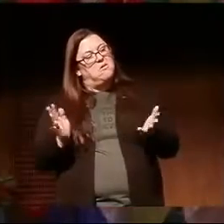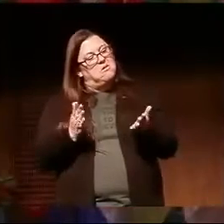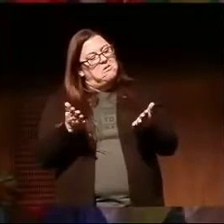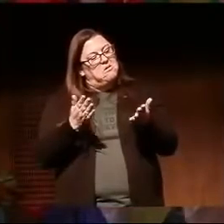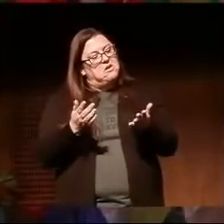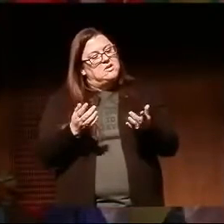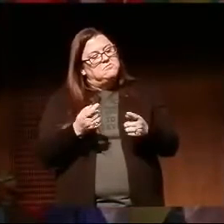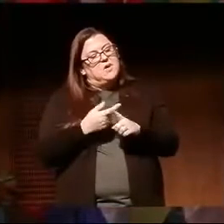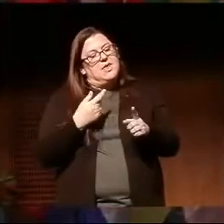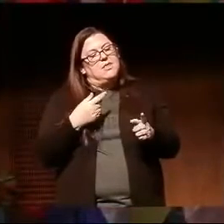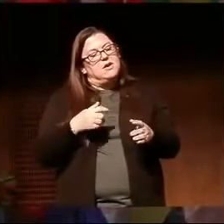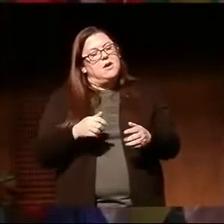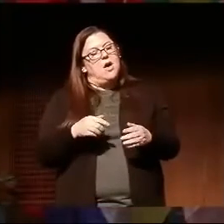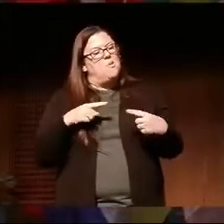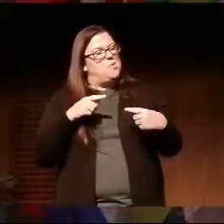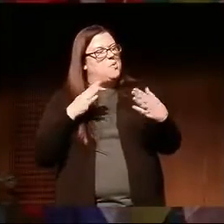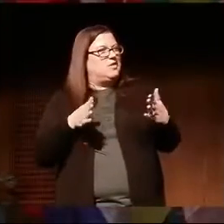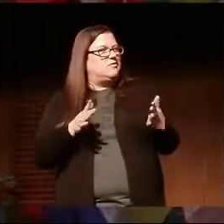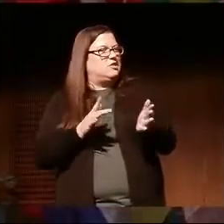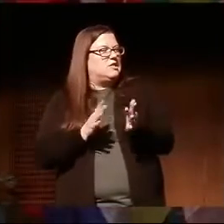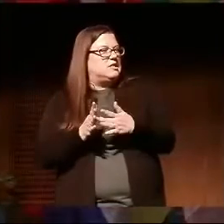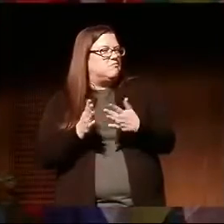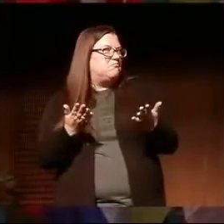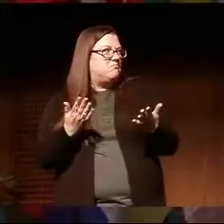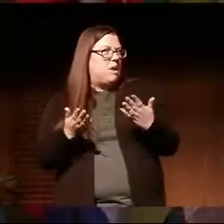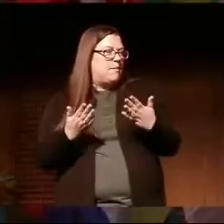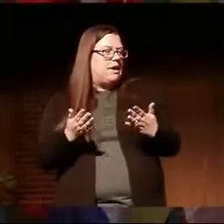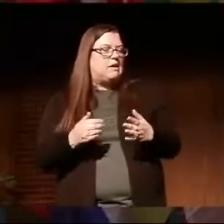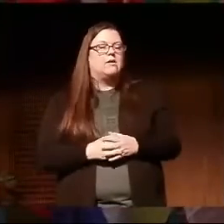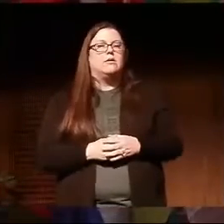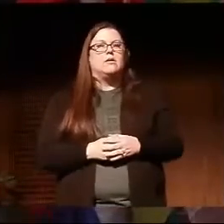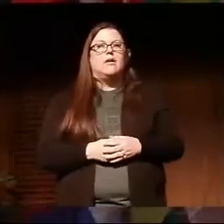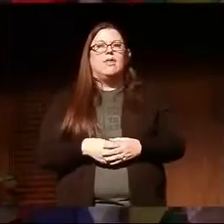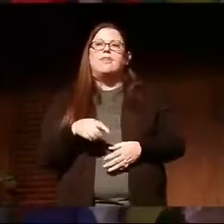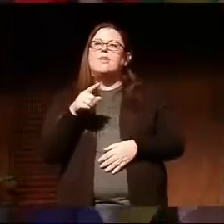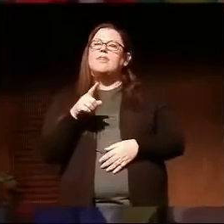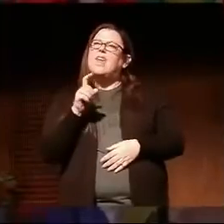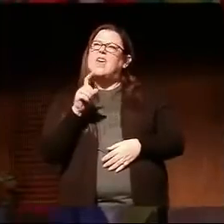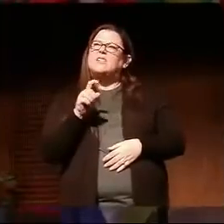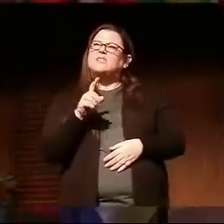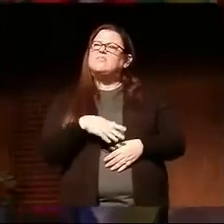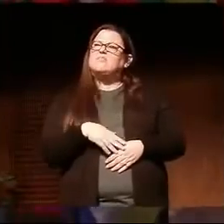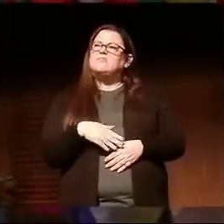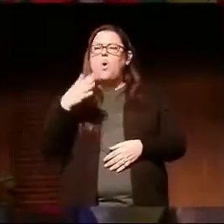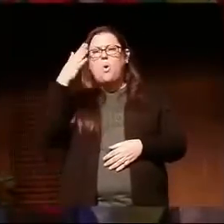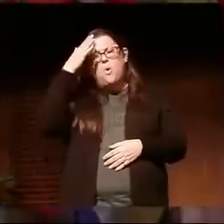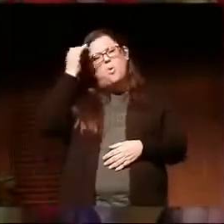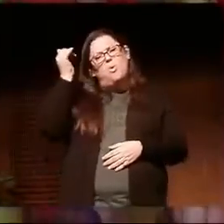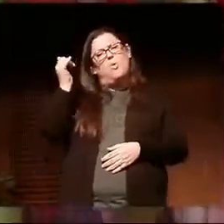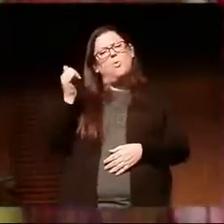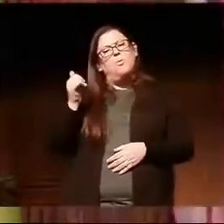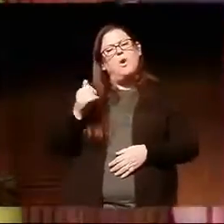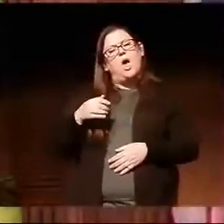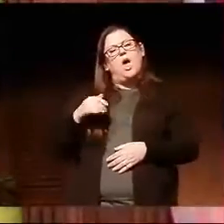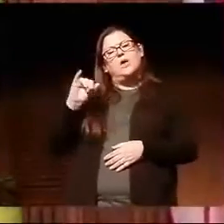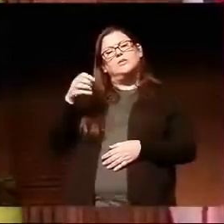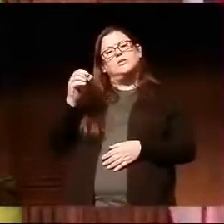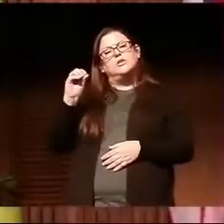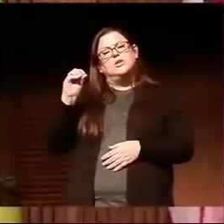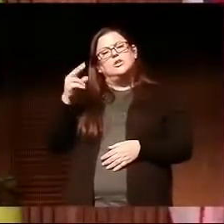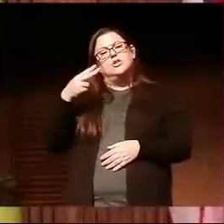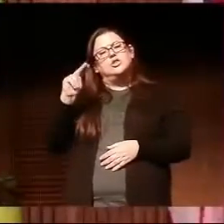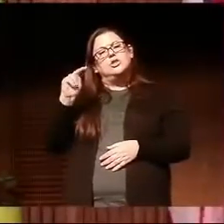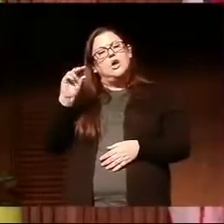Pharisees themselves? Don't know that, maybe. But they ask, "Hey, Jesus, why is it that John's disciples, the disciples